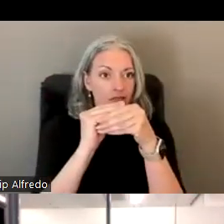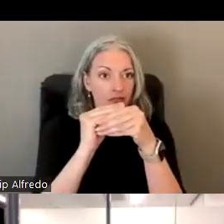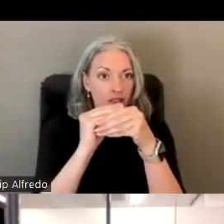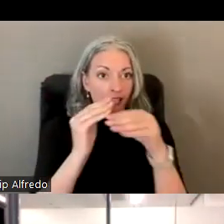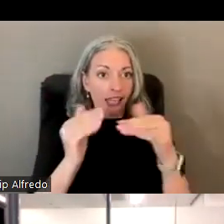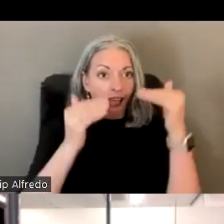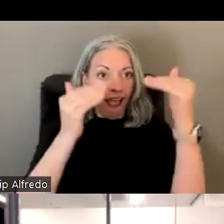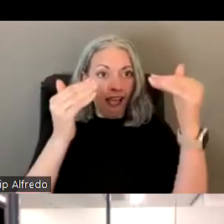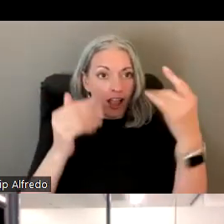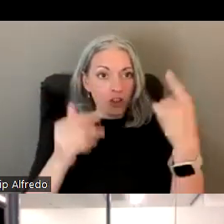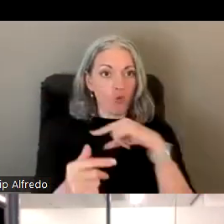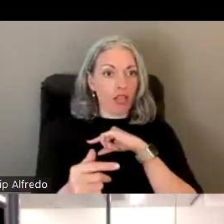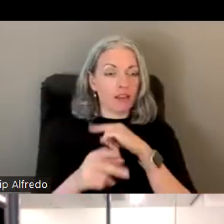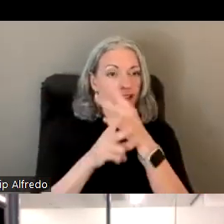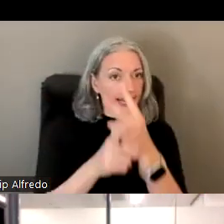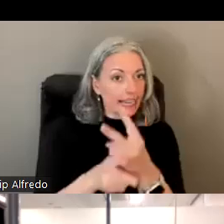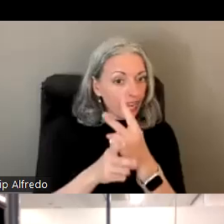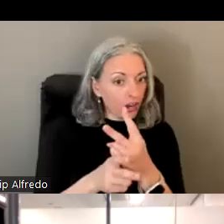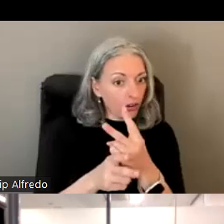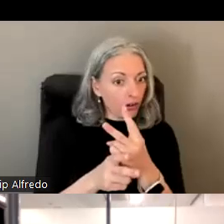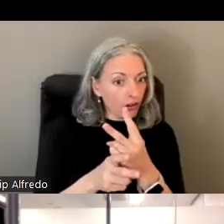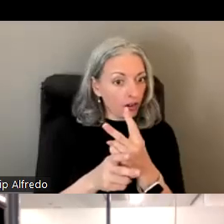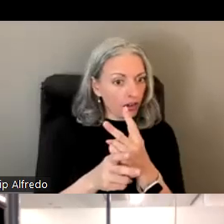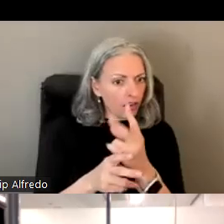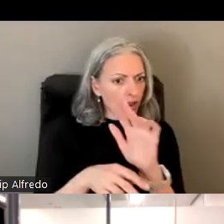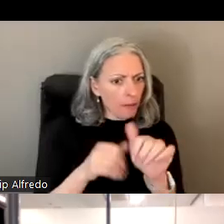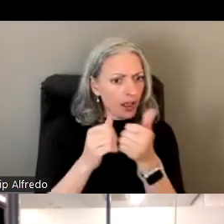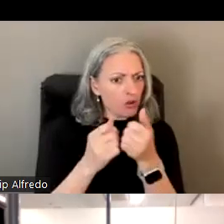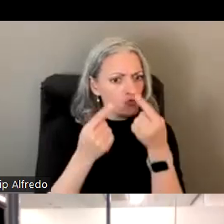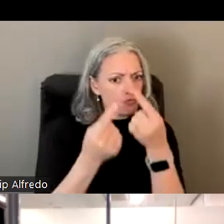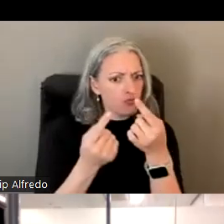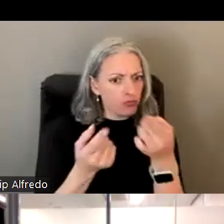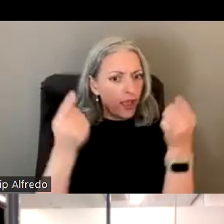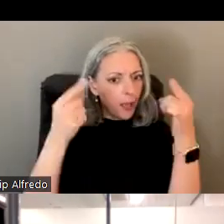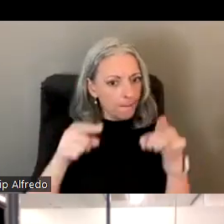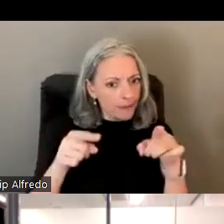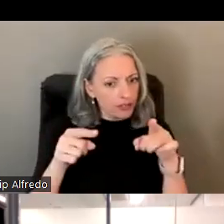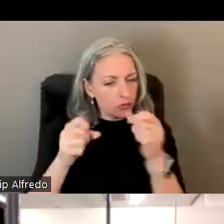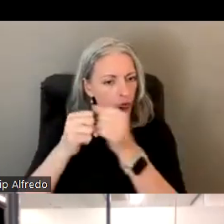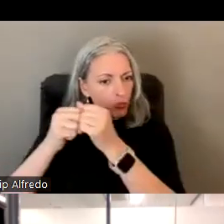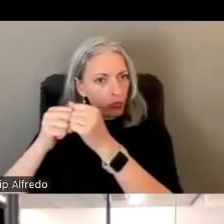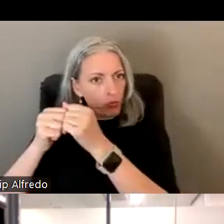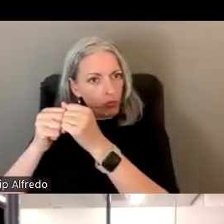care. But how do you kind of make that happen without